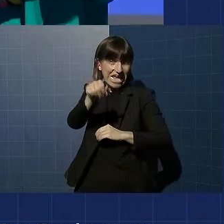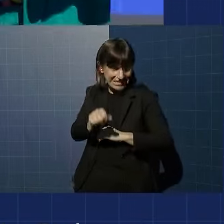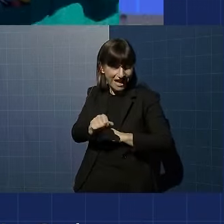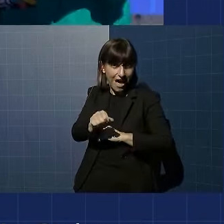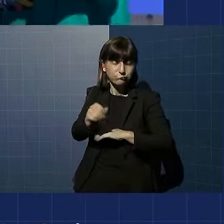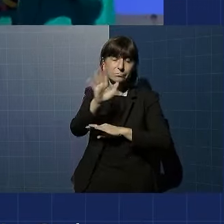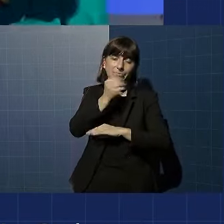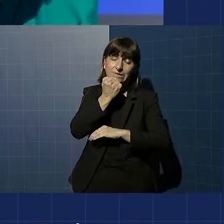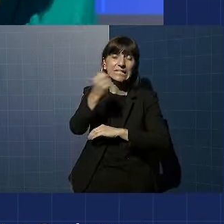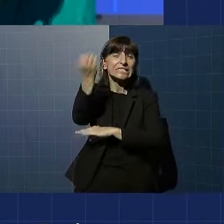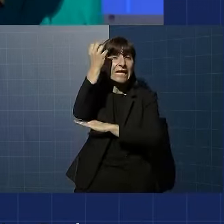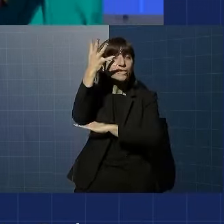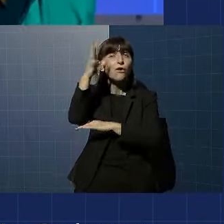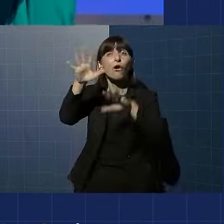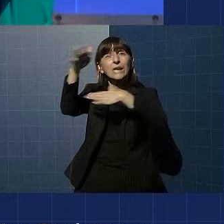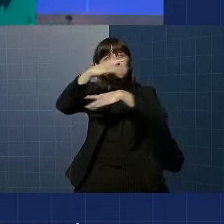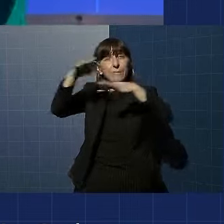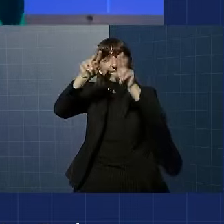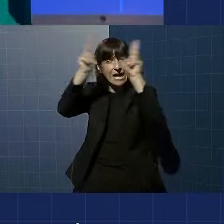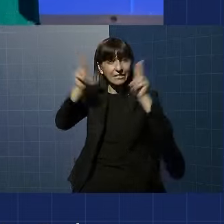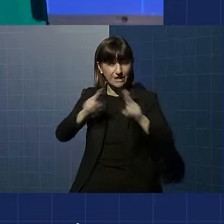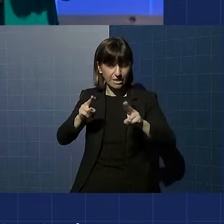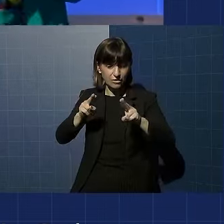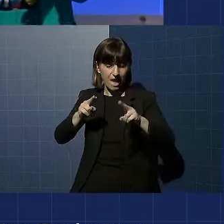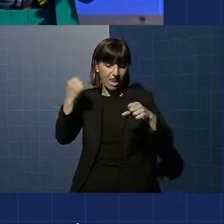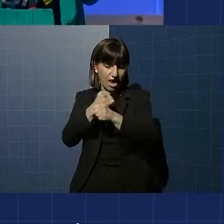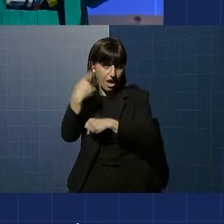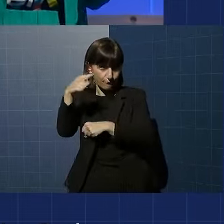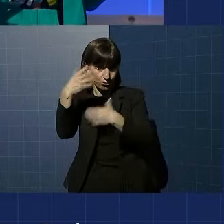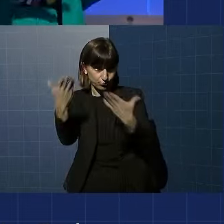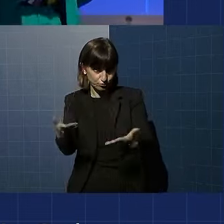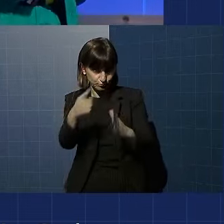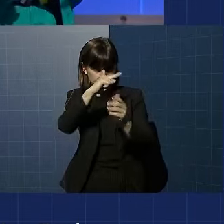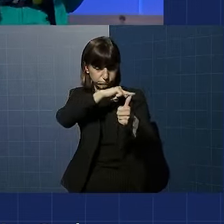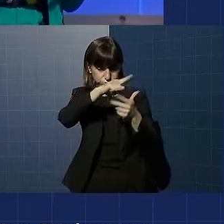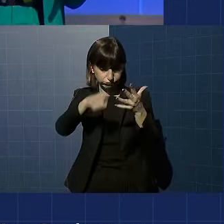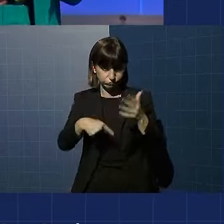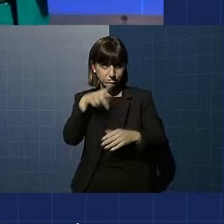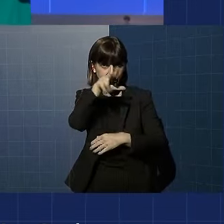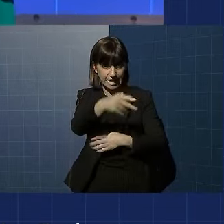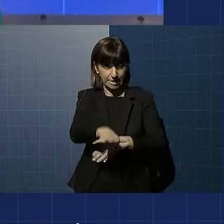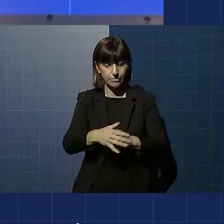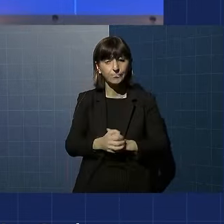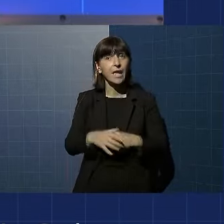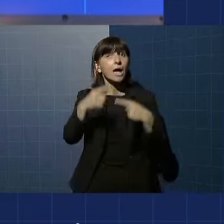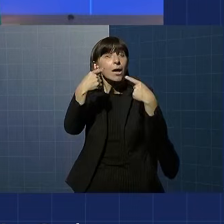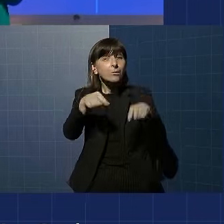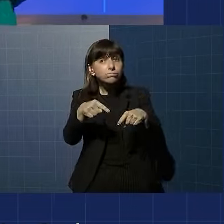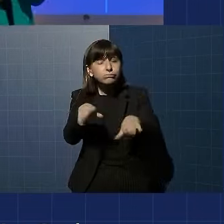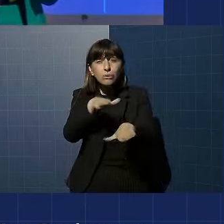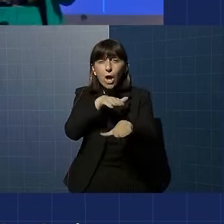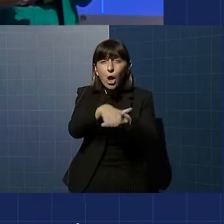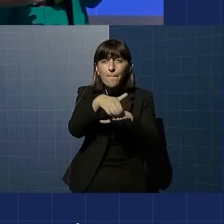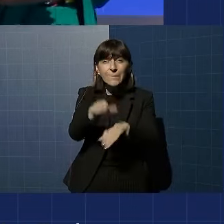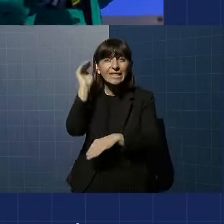about, and this is more like a future capacity, so one thing that we are looking into at ESA, and we're actually building a device that will